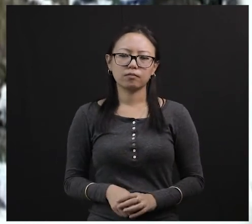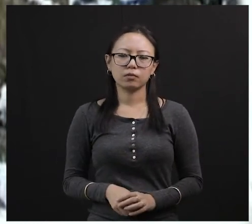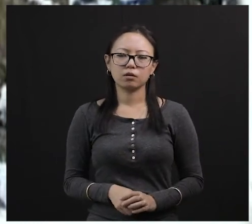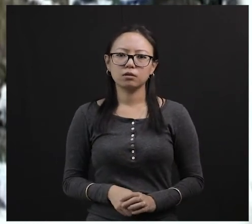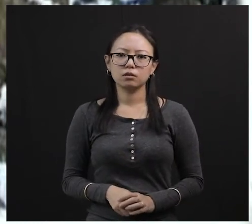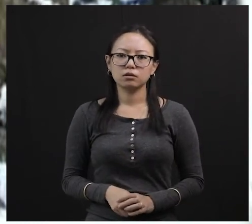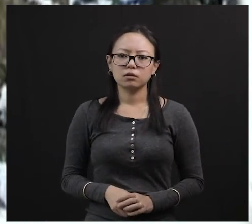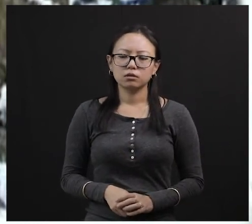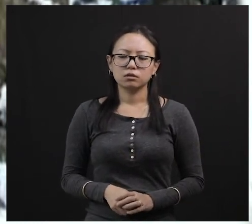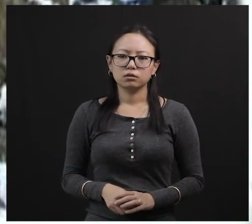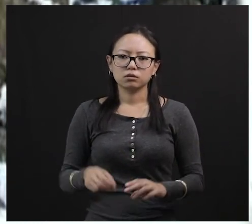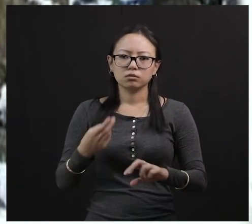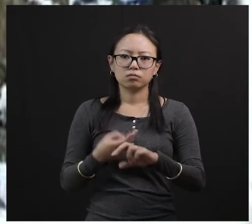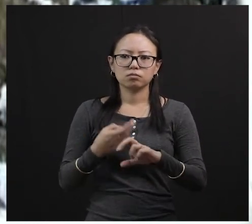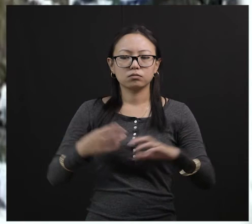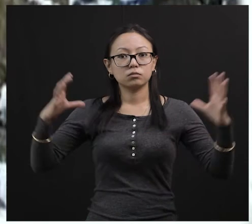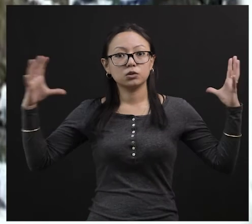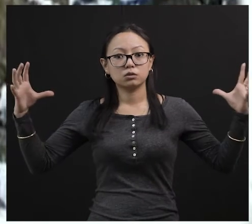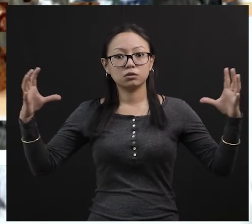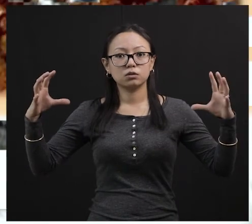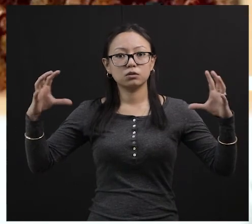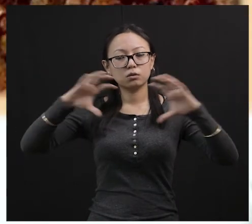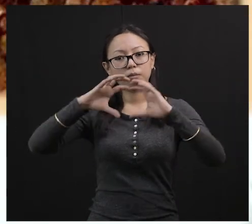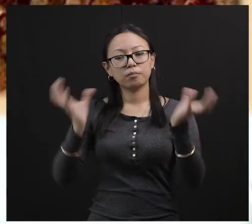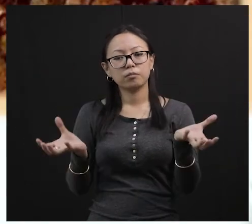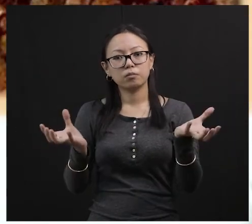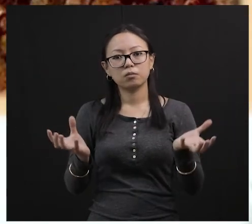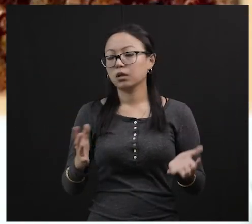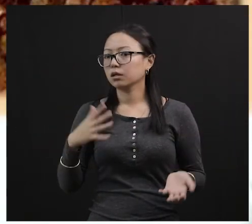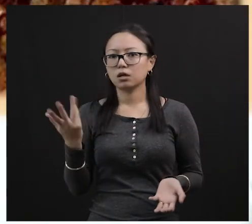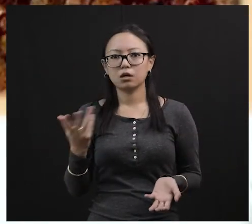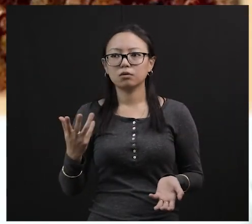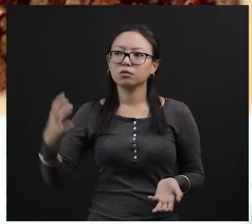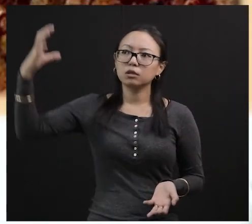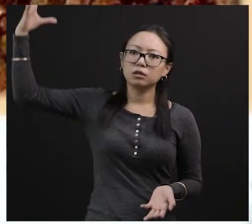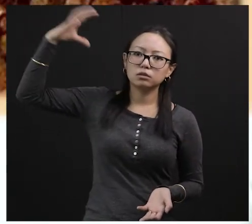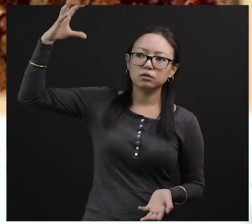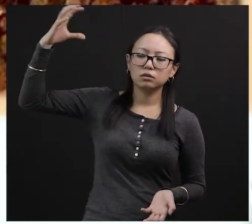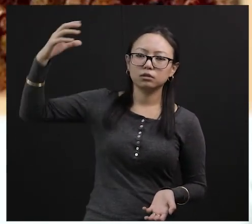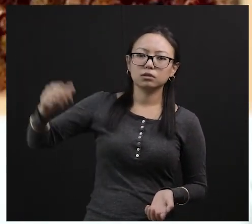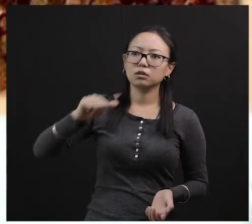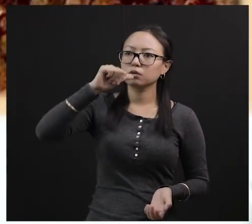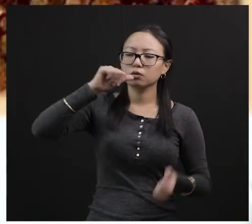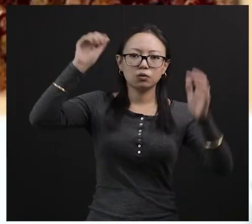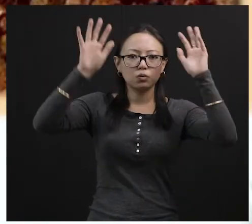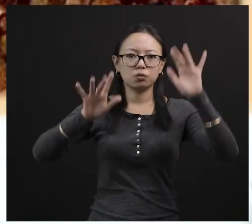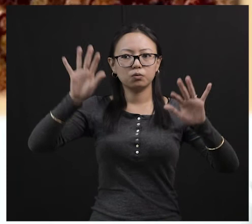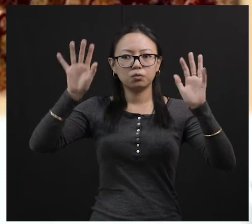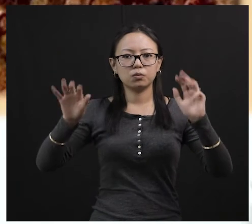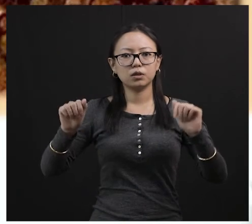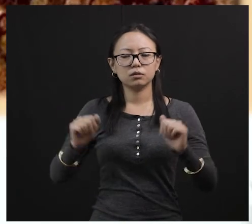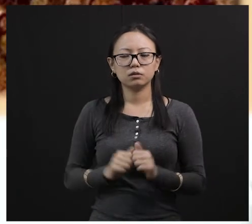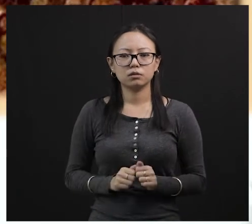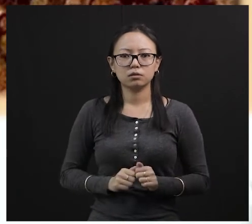huge rocks are broken down. Yes or no? See? And during rainfall, the water may